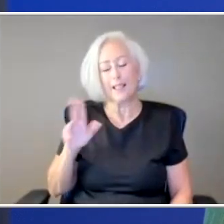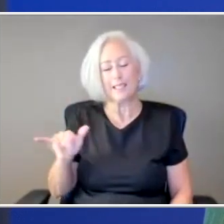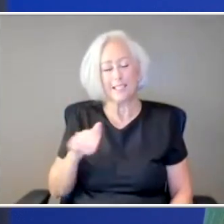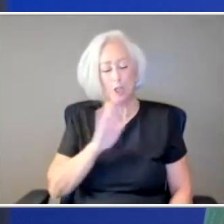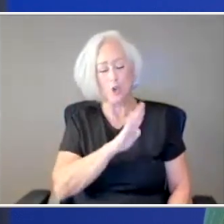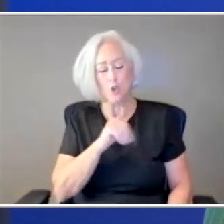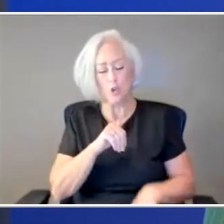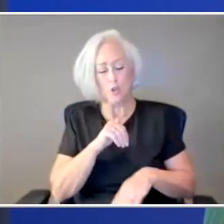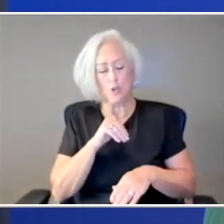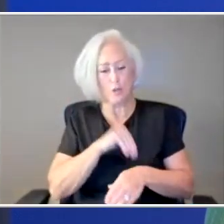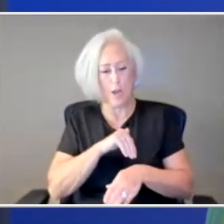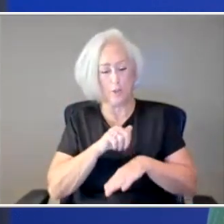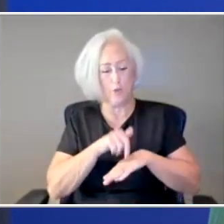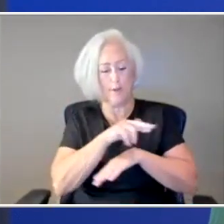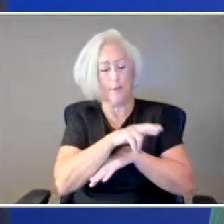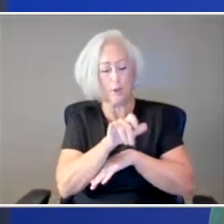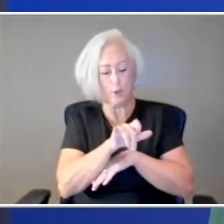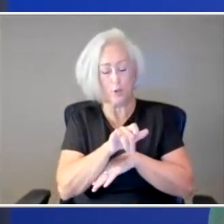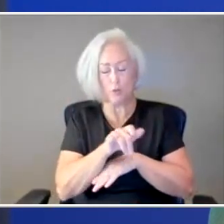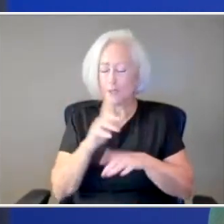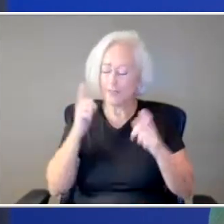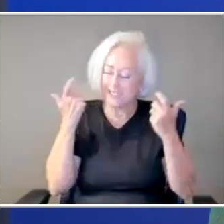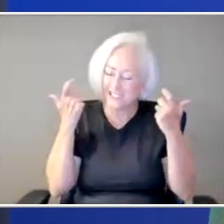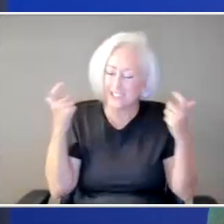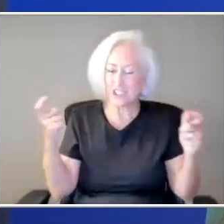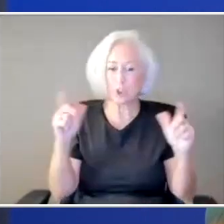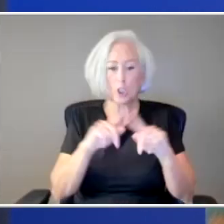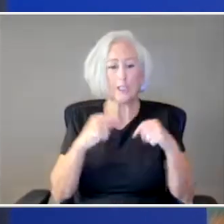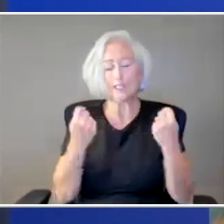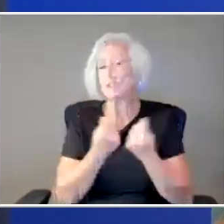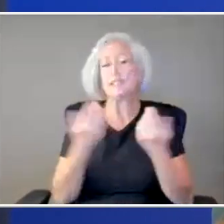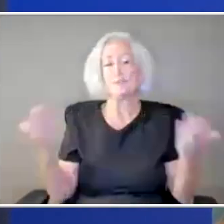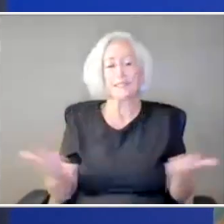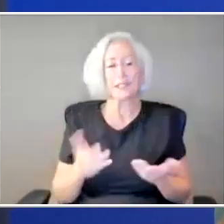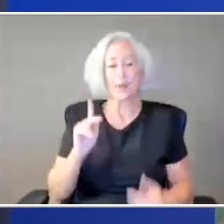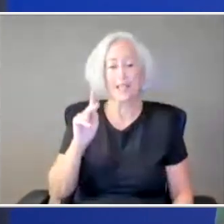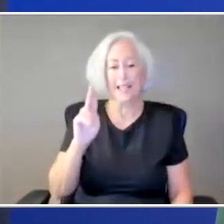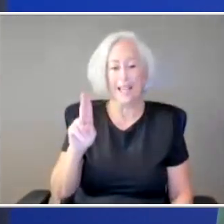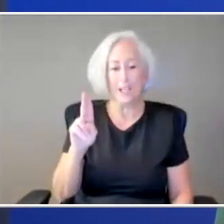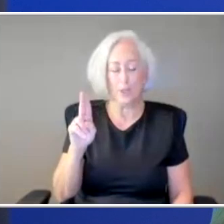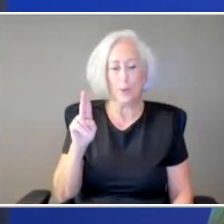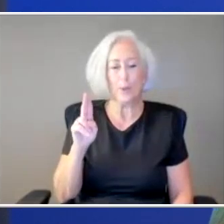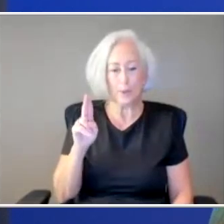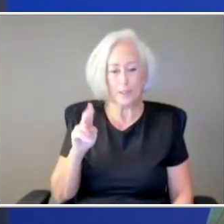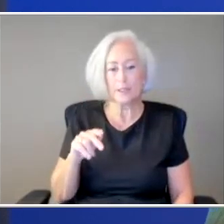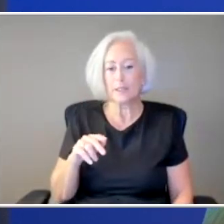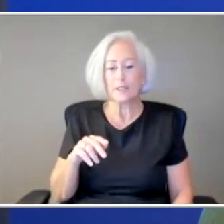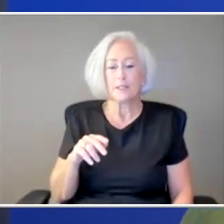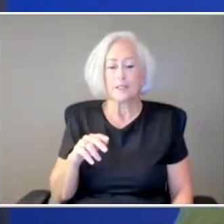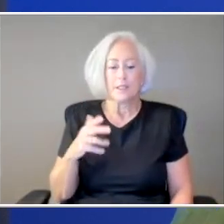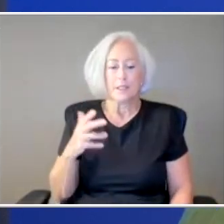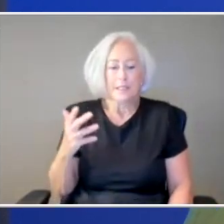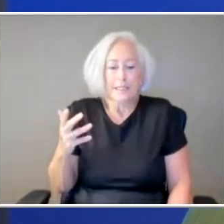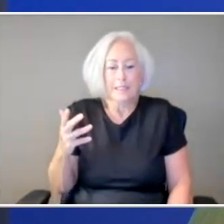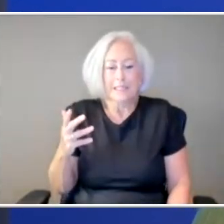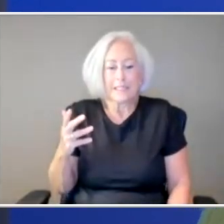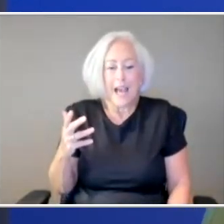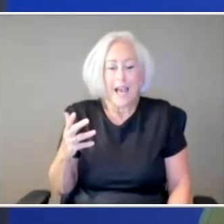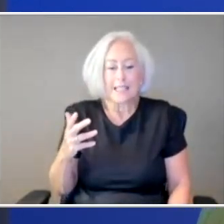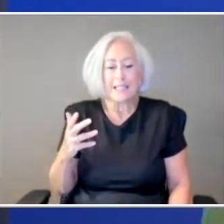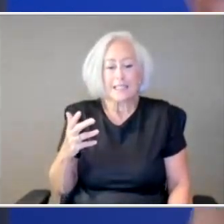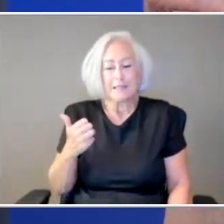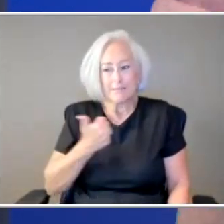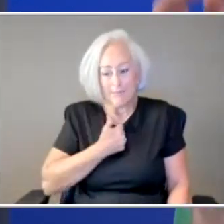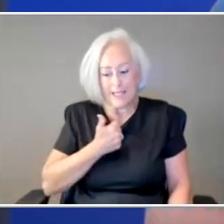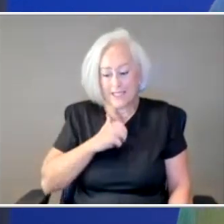needed. There's a huge team here at KU Medical Center that I don't know that even as a person growing up in Lawrence